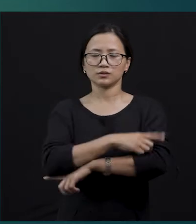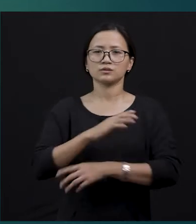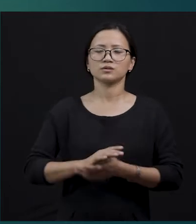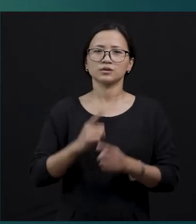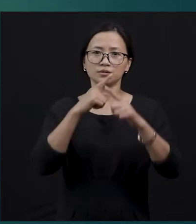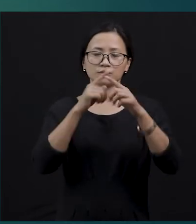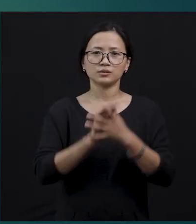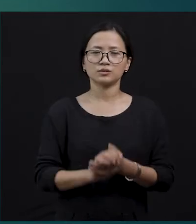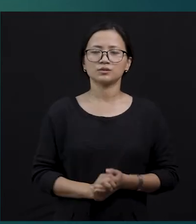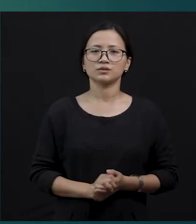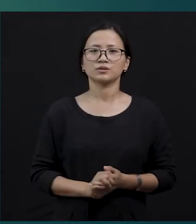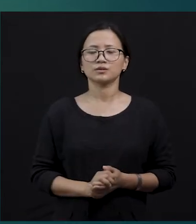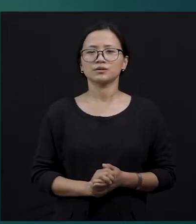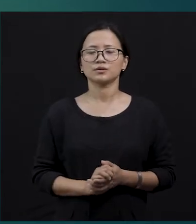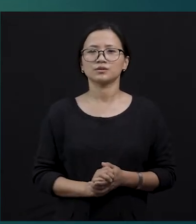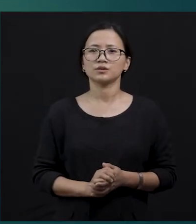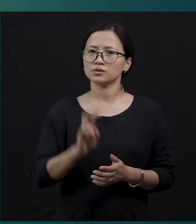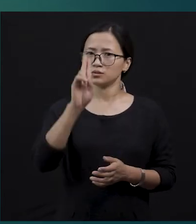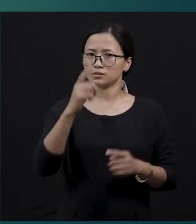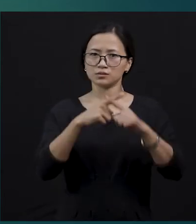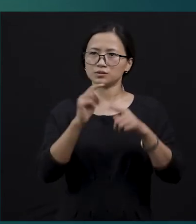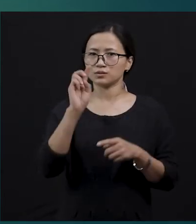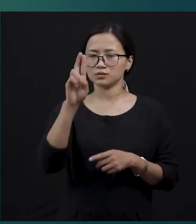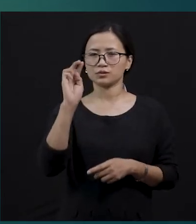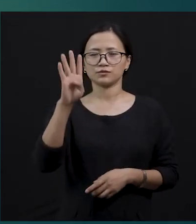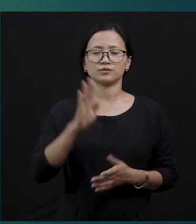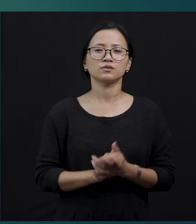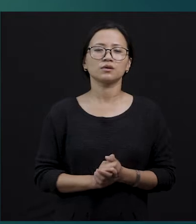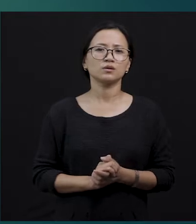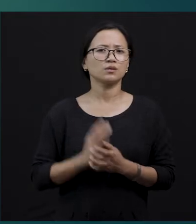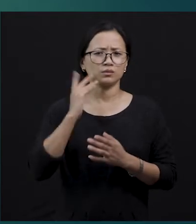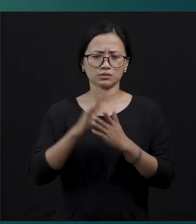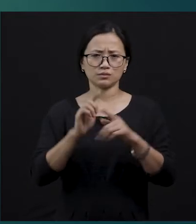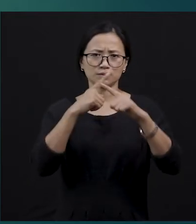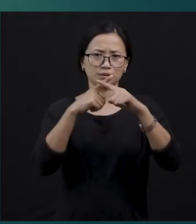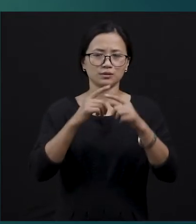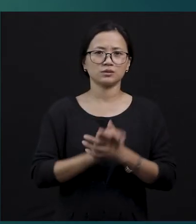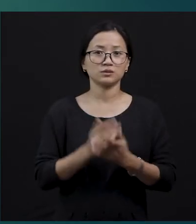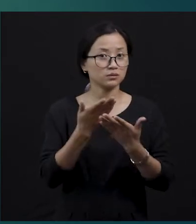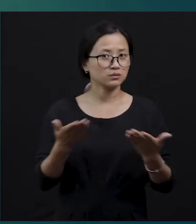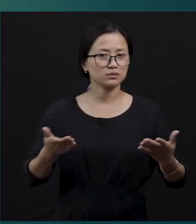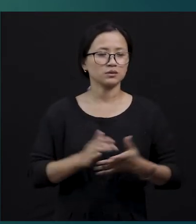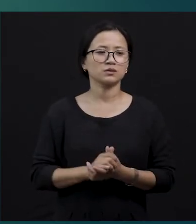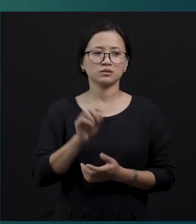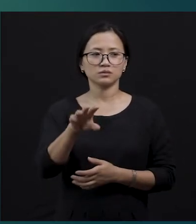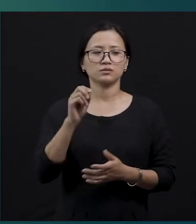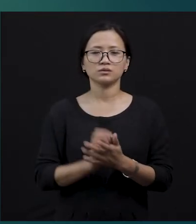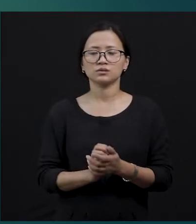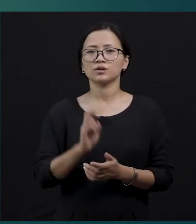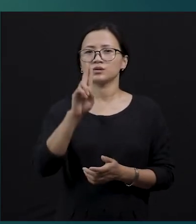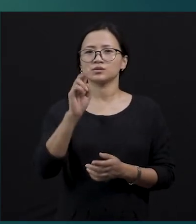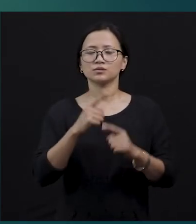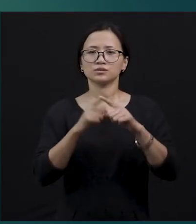need to multiply with 2 into 24. Right? So, when you multiply them, you will get, see,